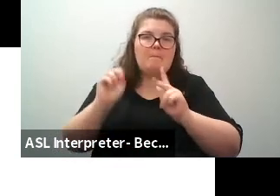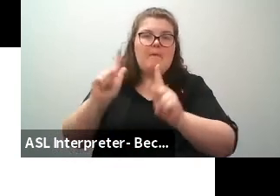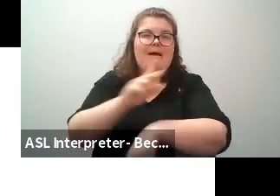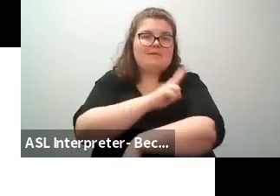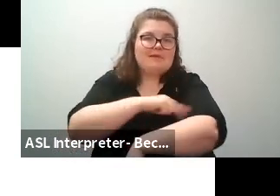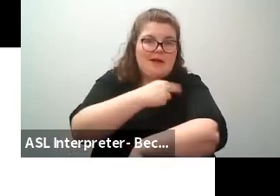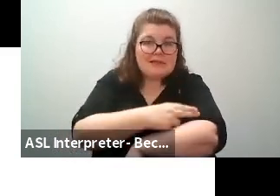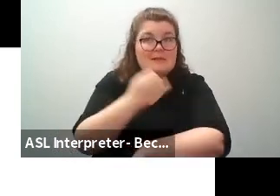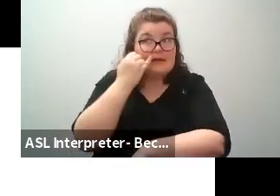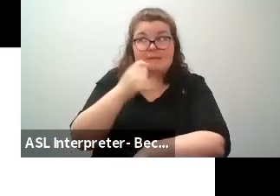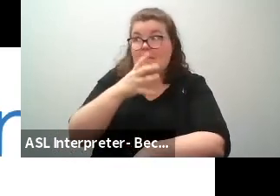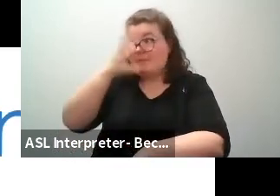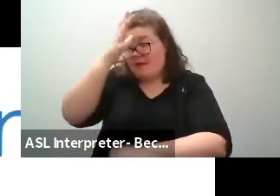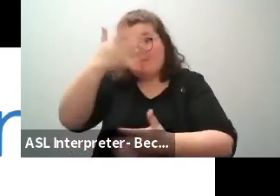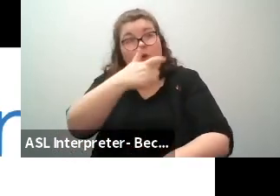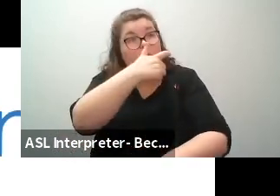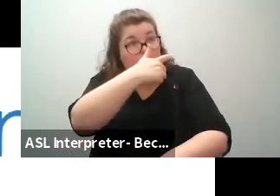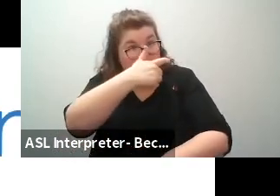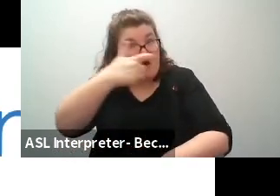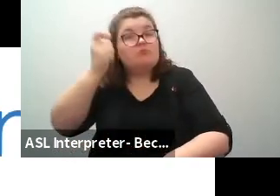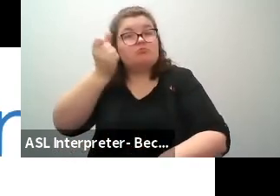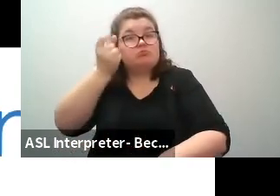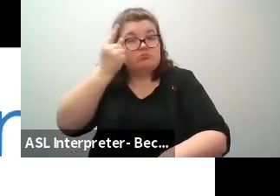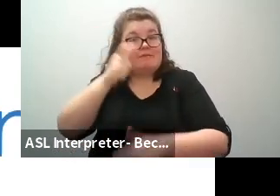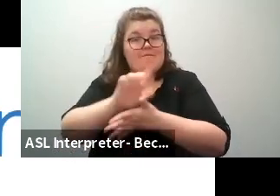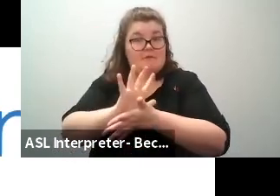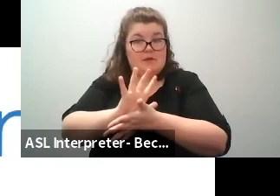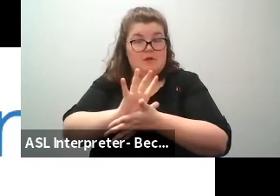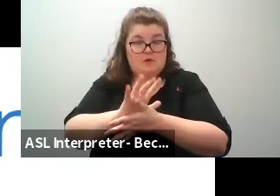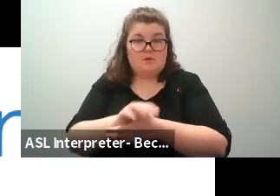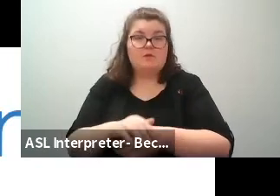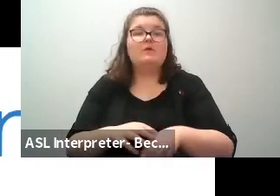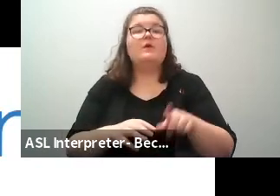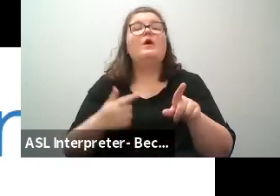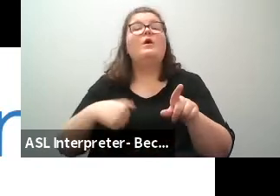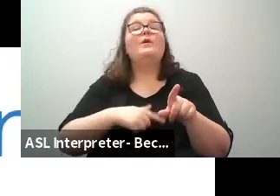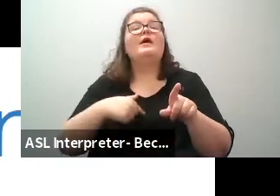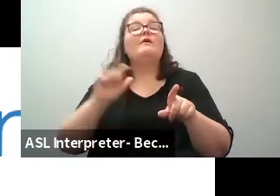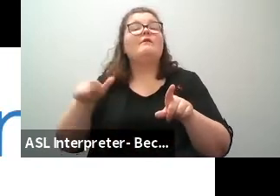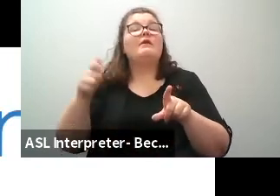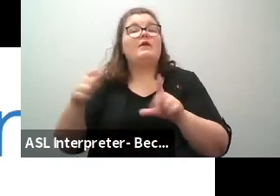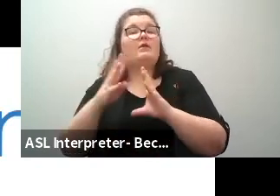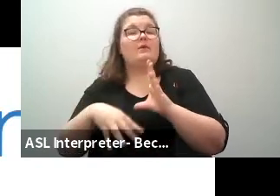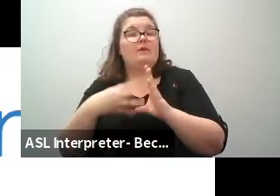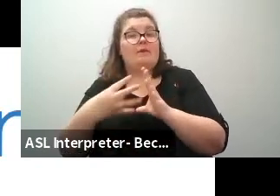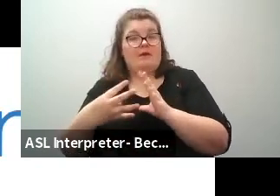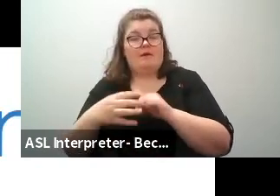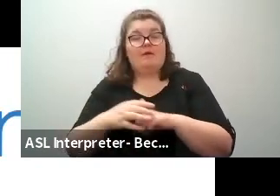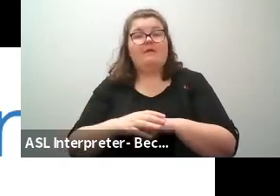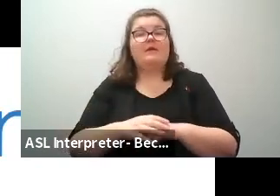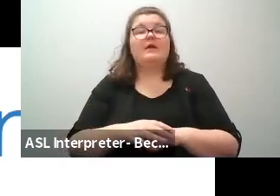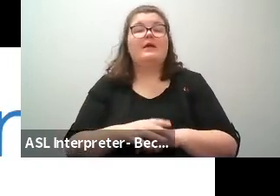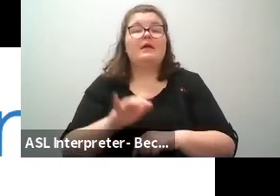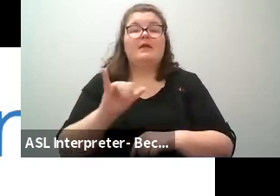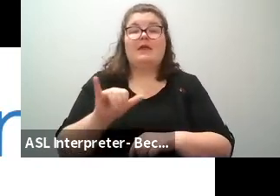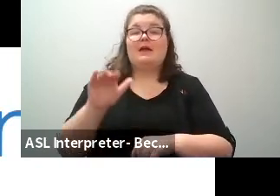asthma education. We're going to look at that similar type of graph if the child was in the ED for